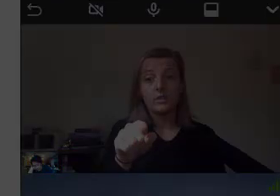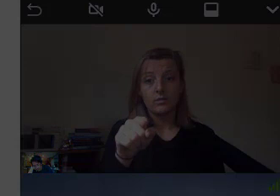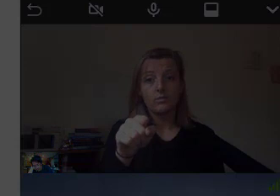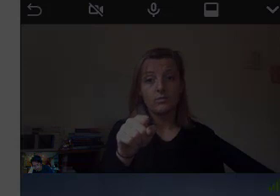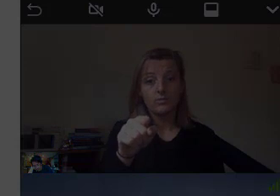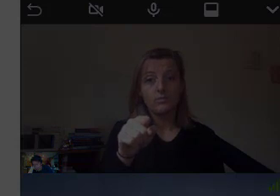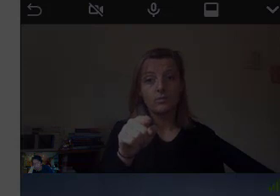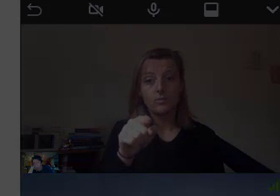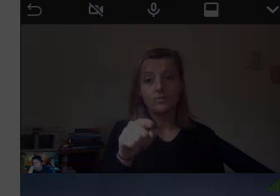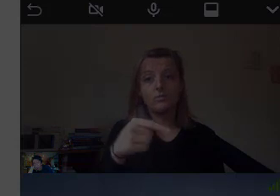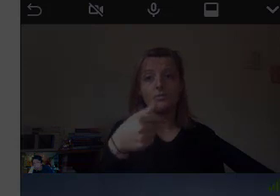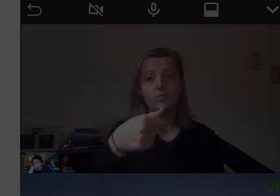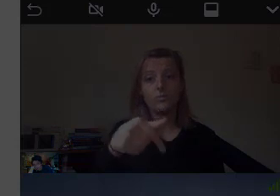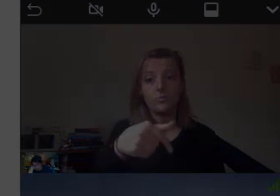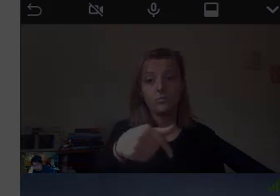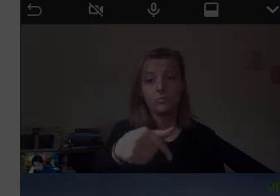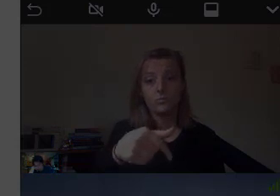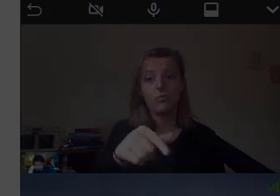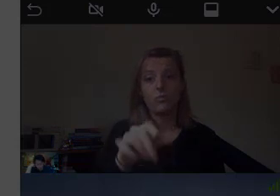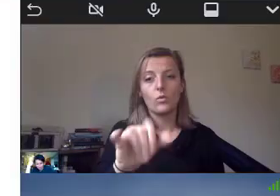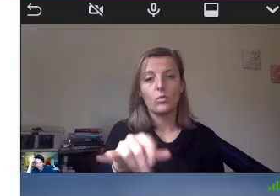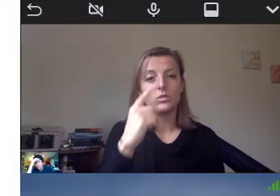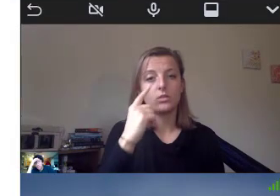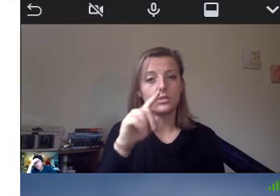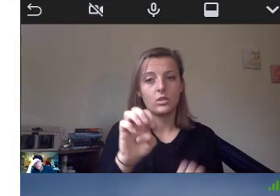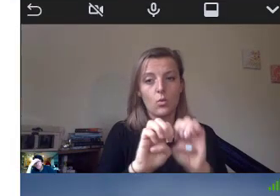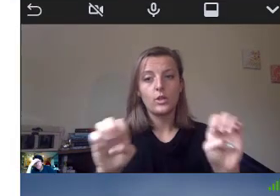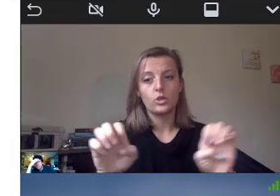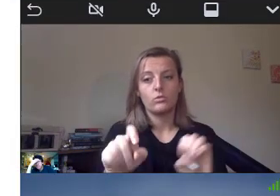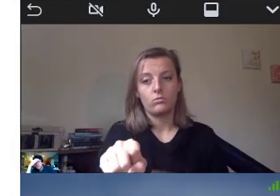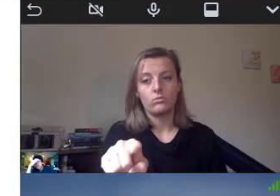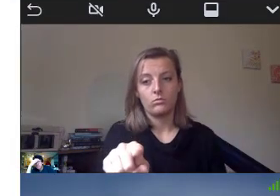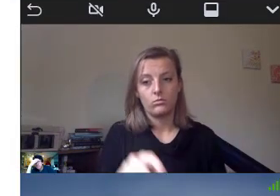HA times delta T.